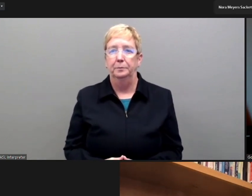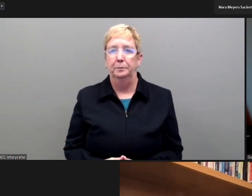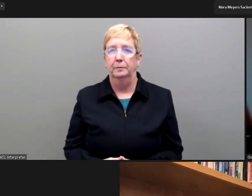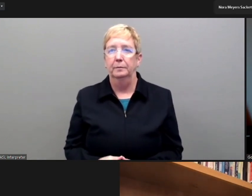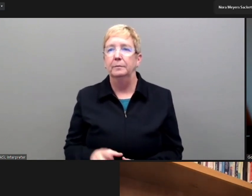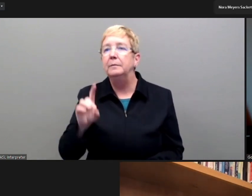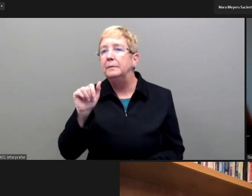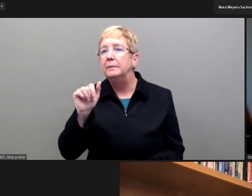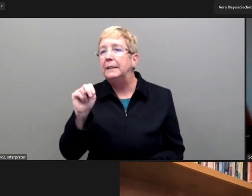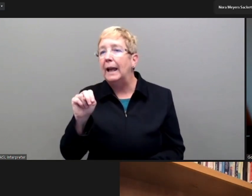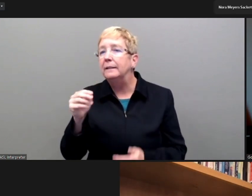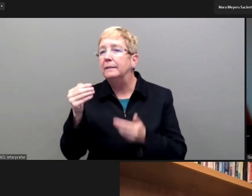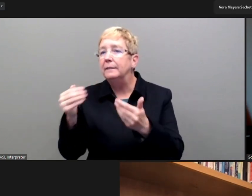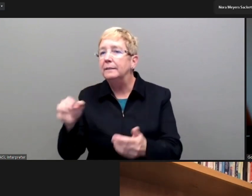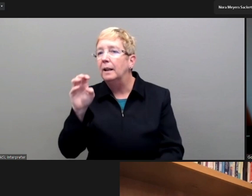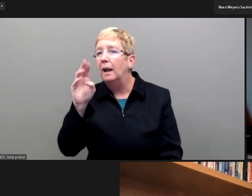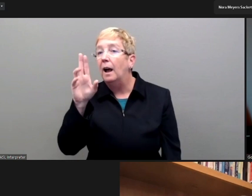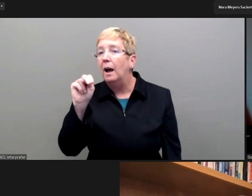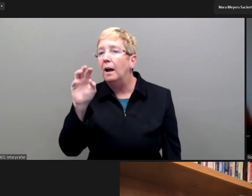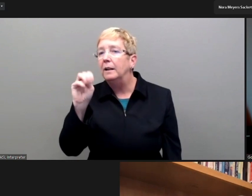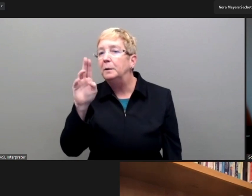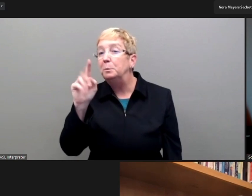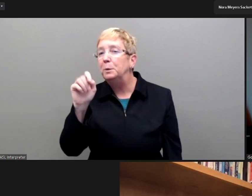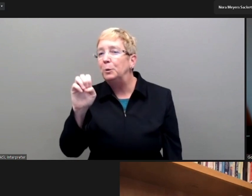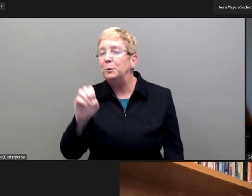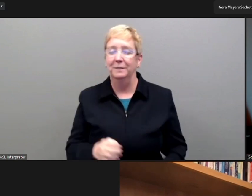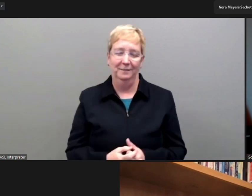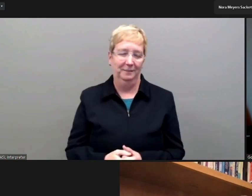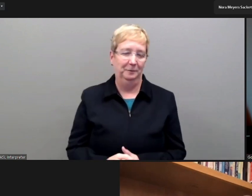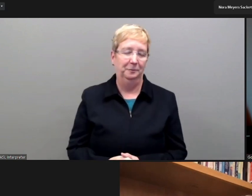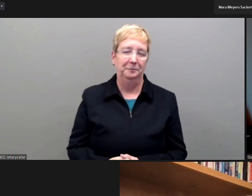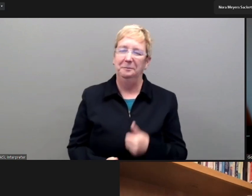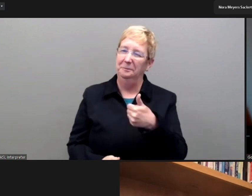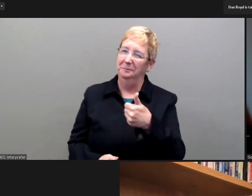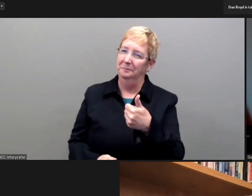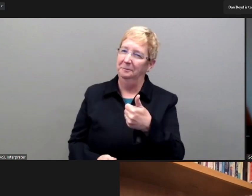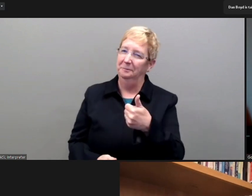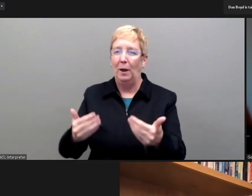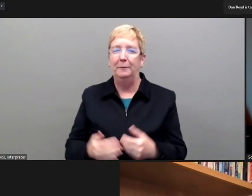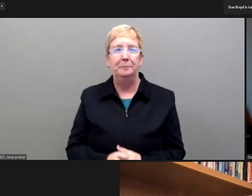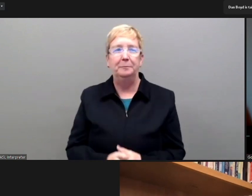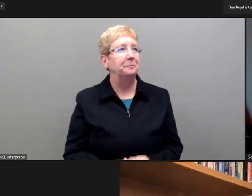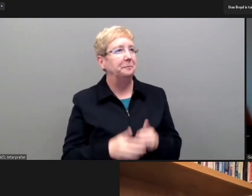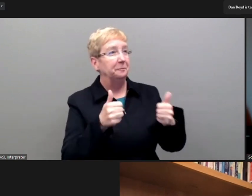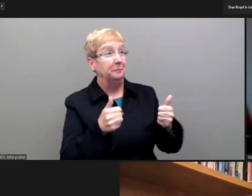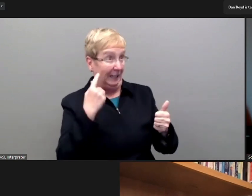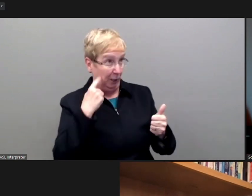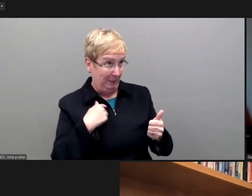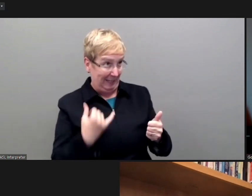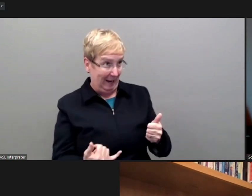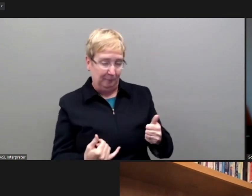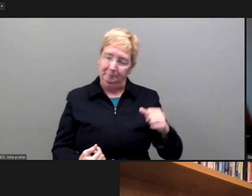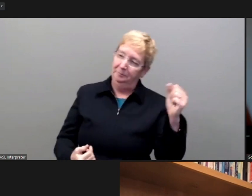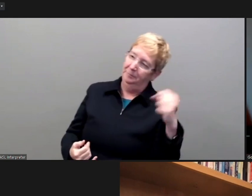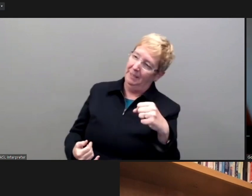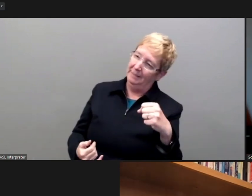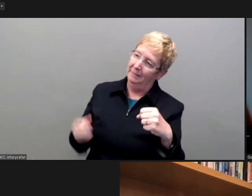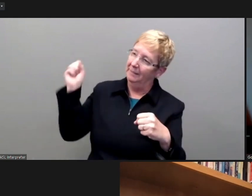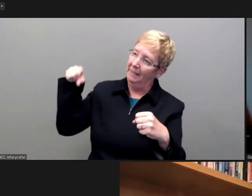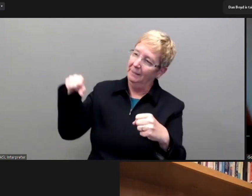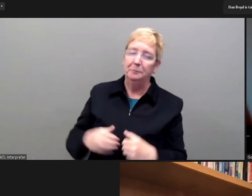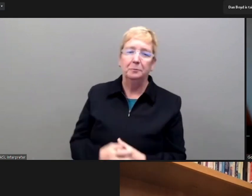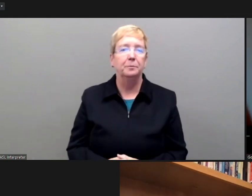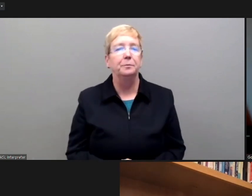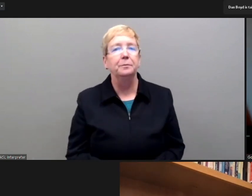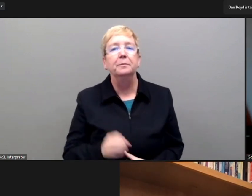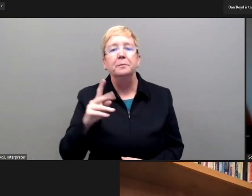Dan, if you want to go ahead and unmute and then go right ahead. There you go. Go right ahead. All right. Can you hear me now? Yes. Yes. Okay.